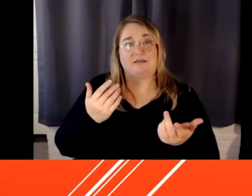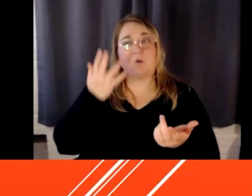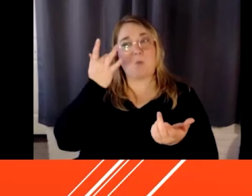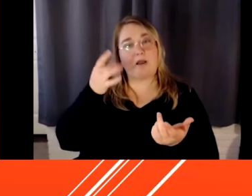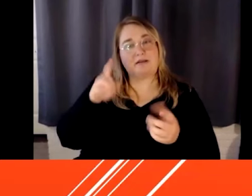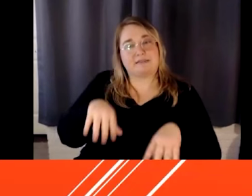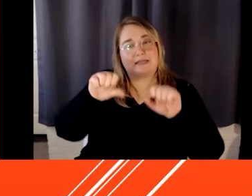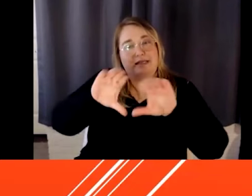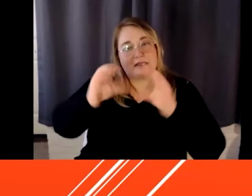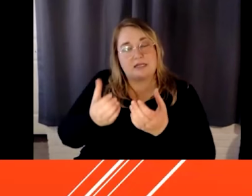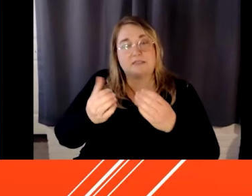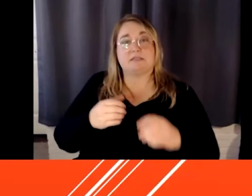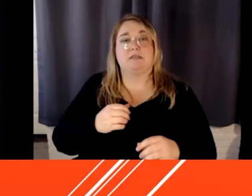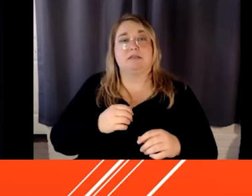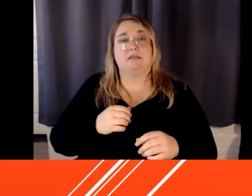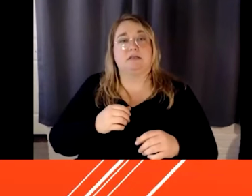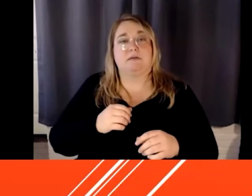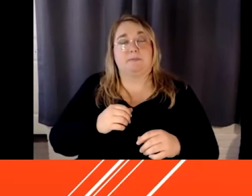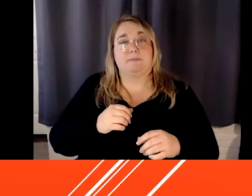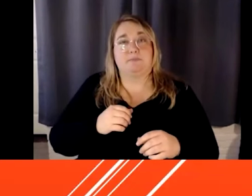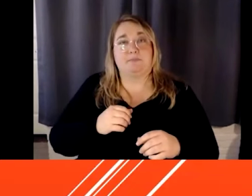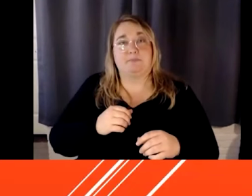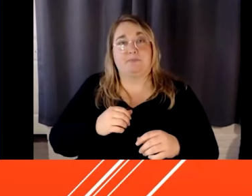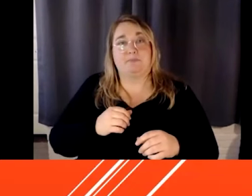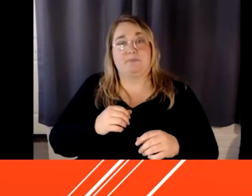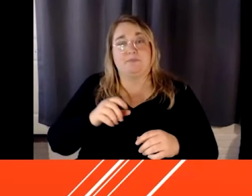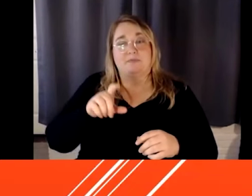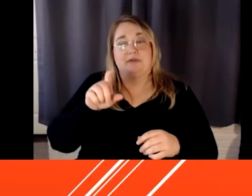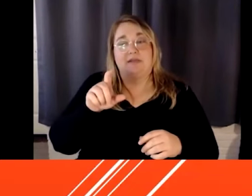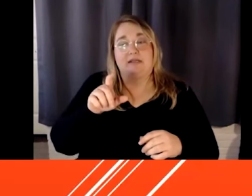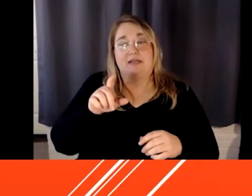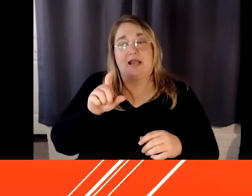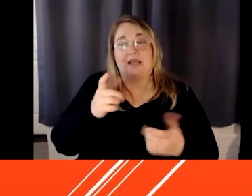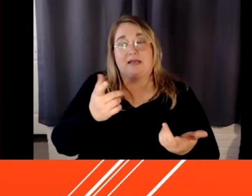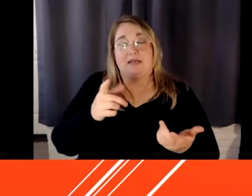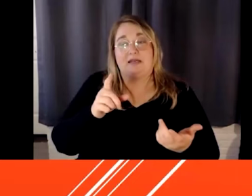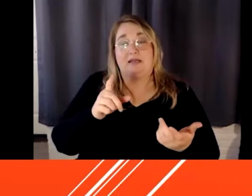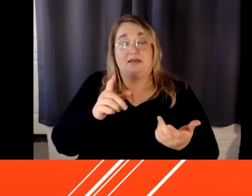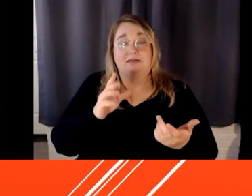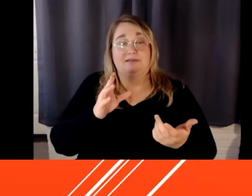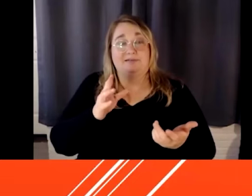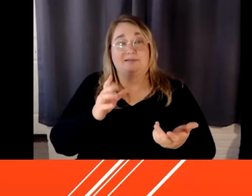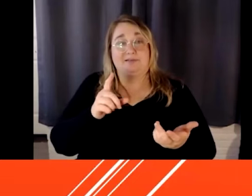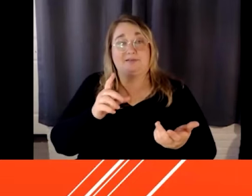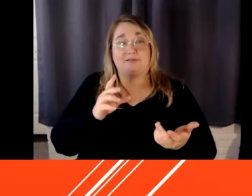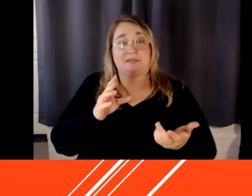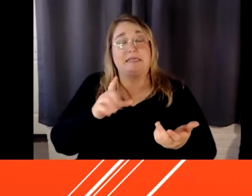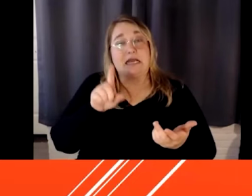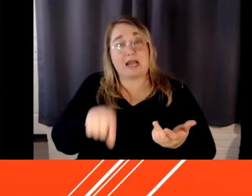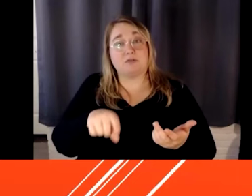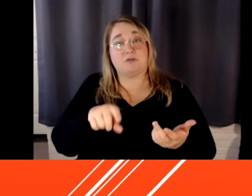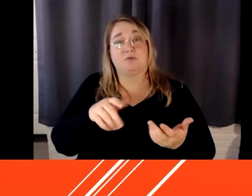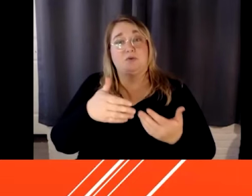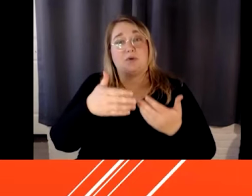has to go beyond, so you can get a job someday. You're going to get a job doing this, this, and this,